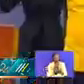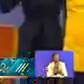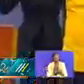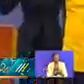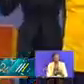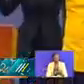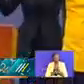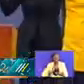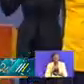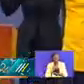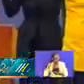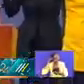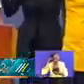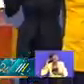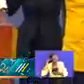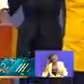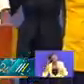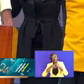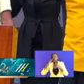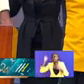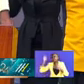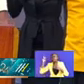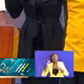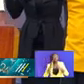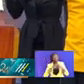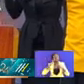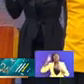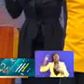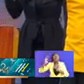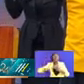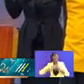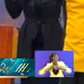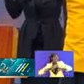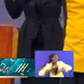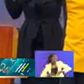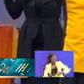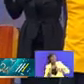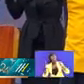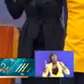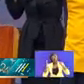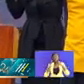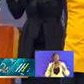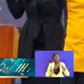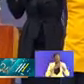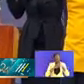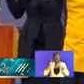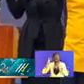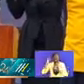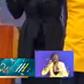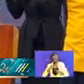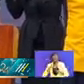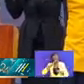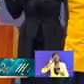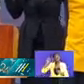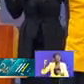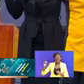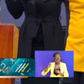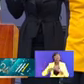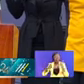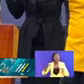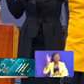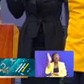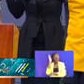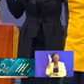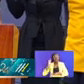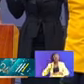presence we hear of the 70s and the 80s we were born in the '90s and in the 20s but oh God